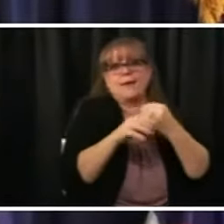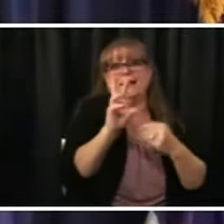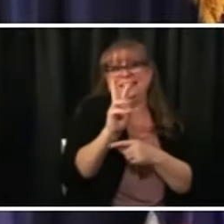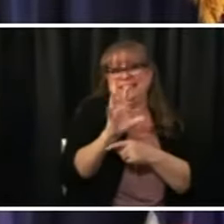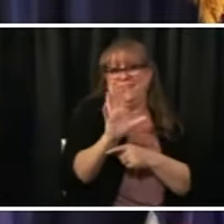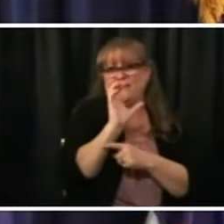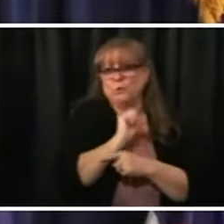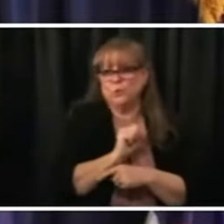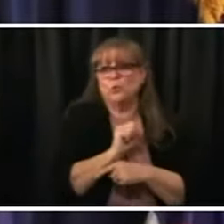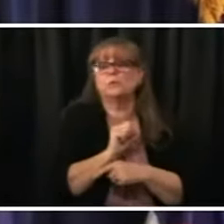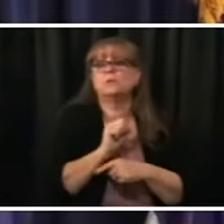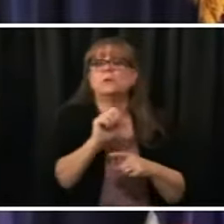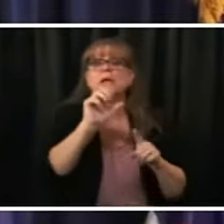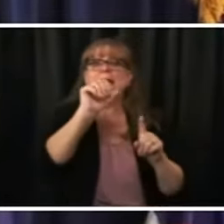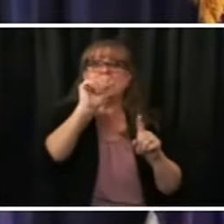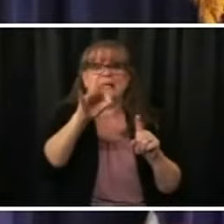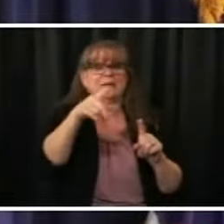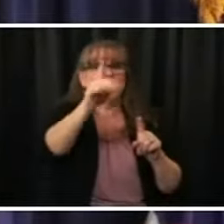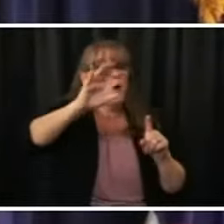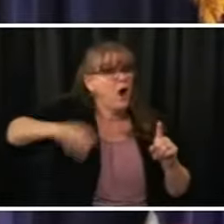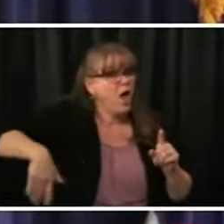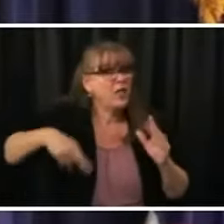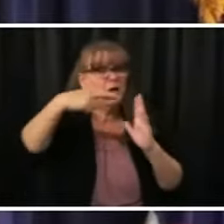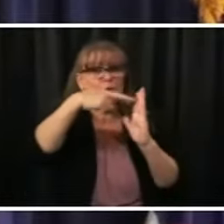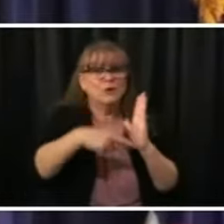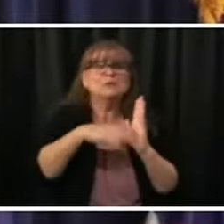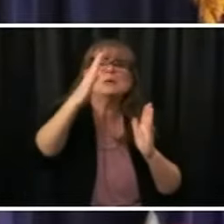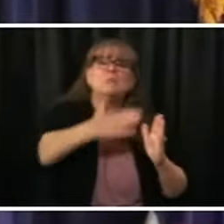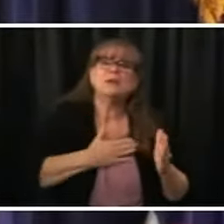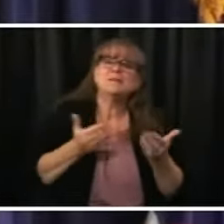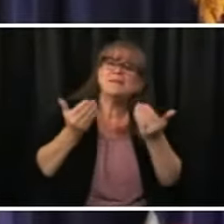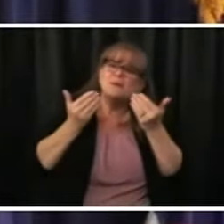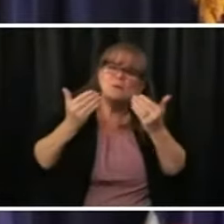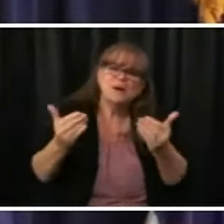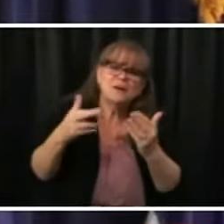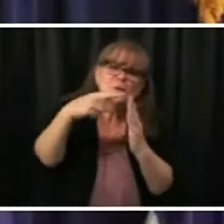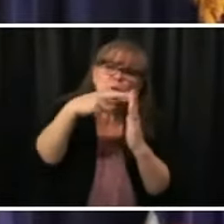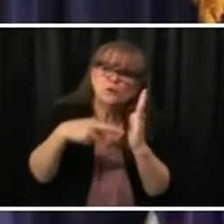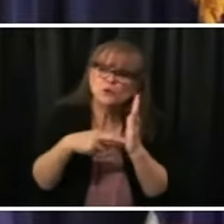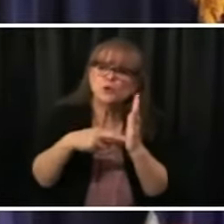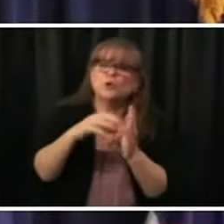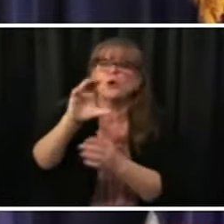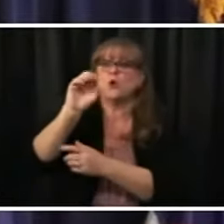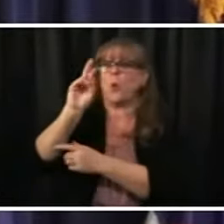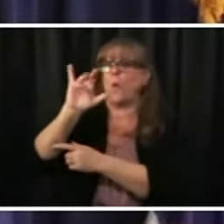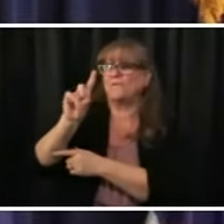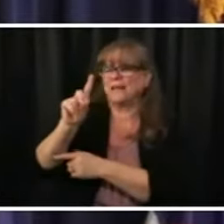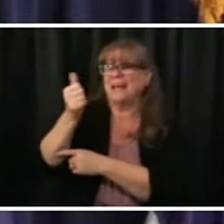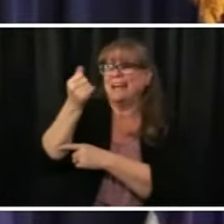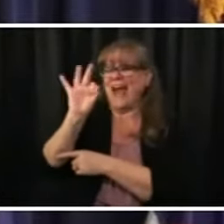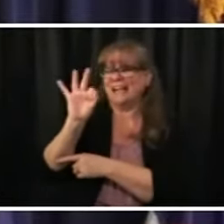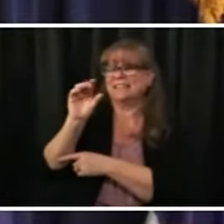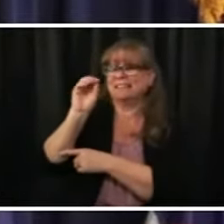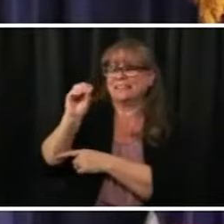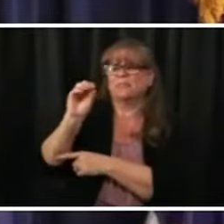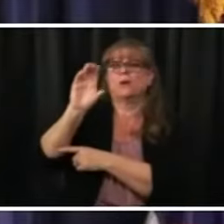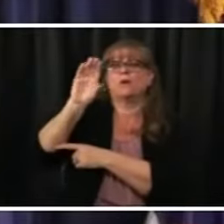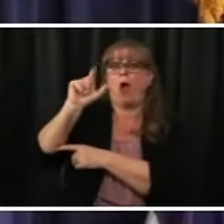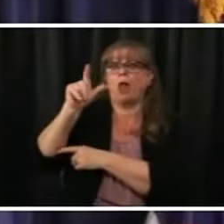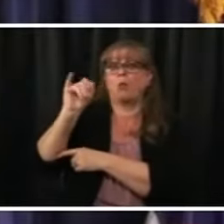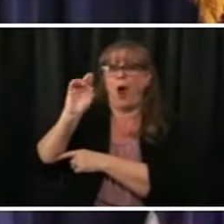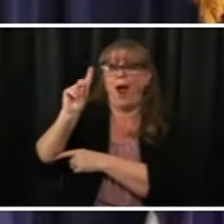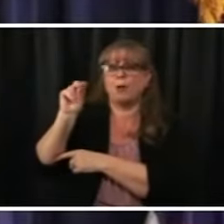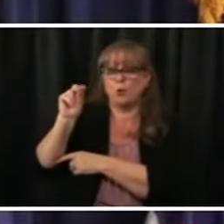and haven't registered yet, please, you can go to covid19.colorado.gov, click on providers, sign up on one of your